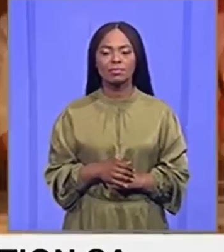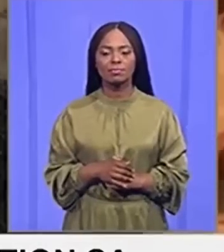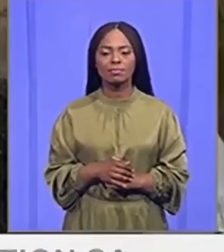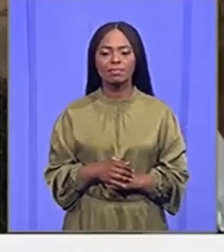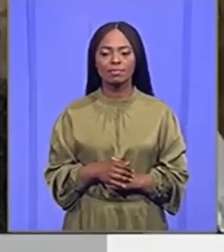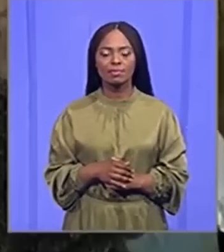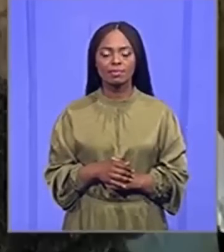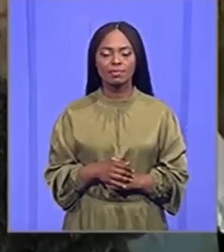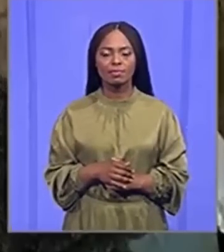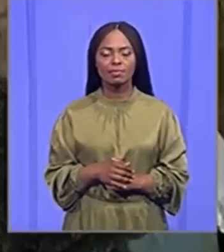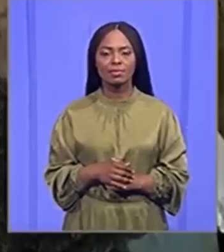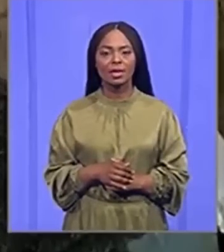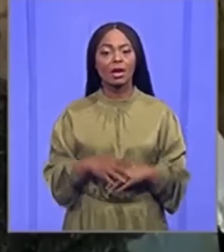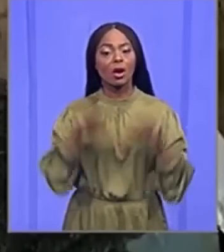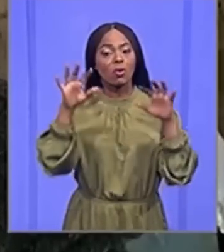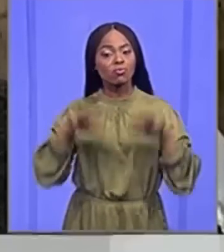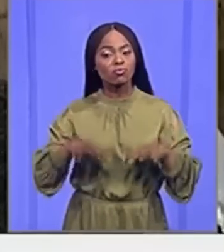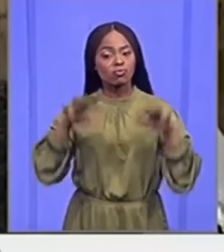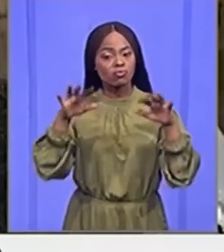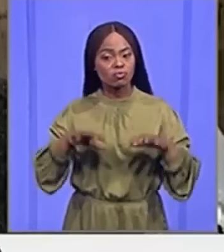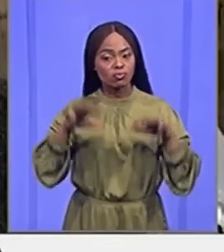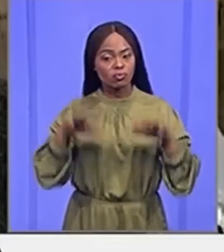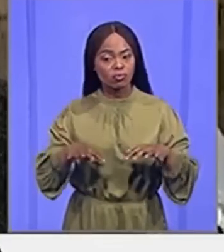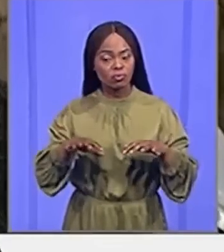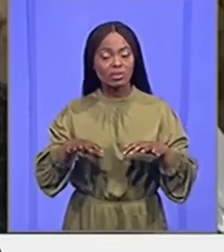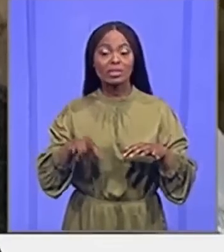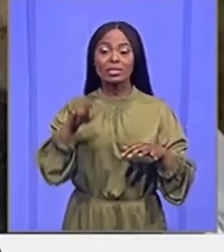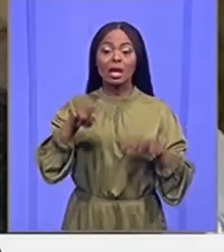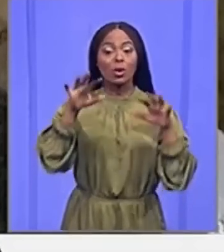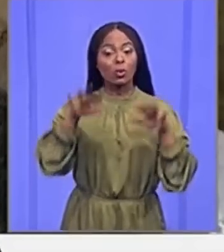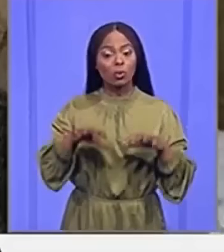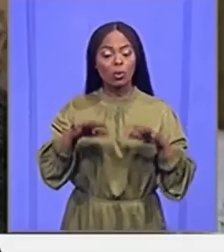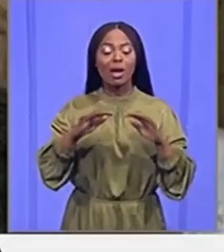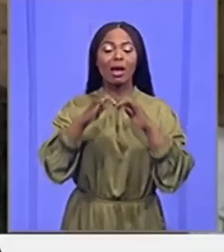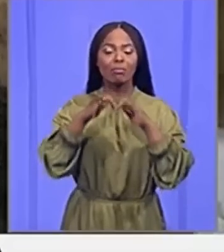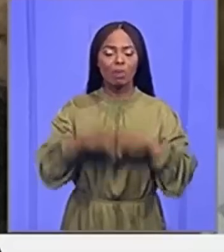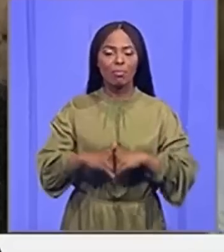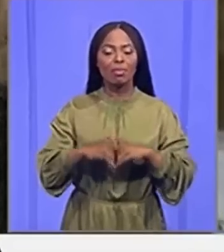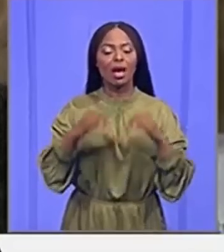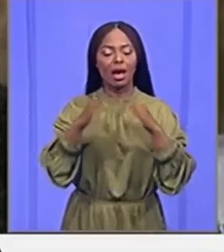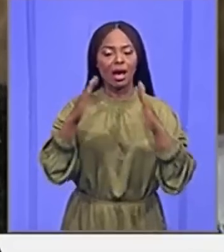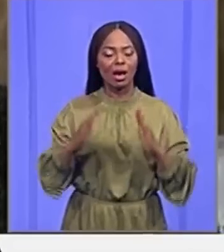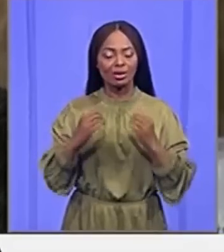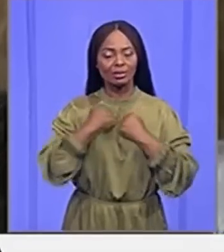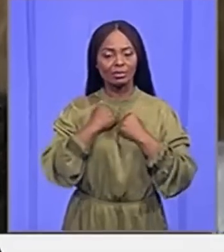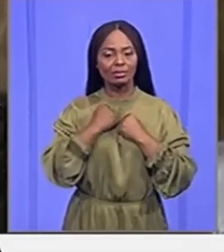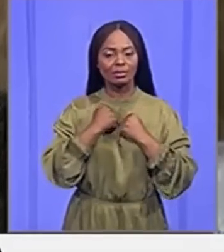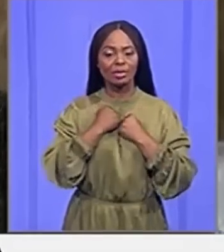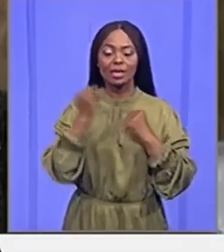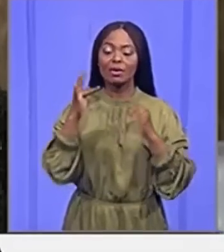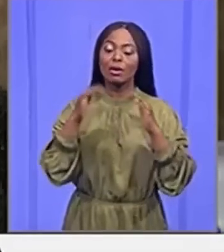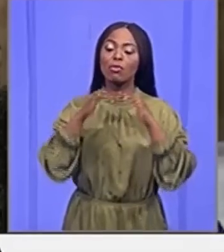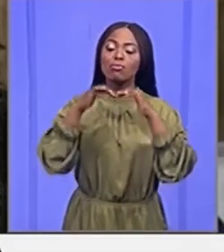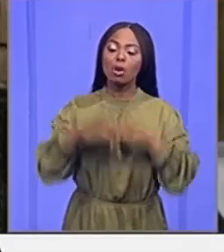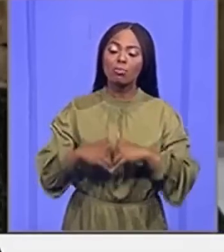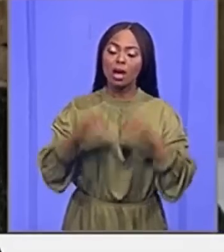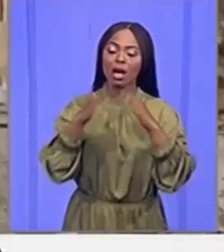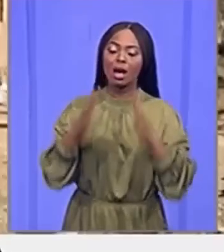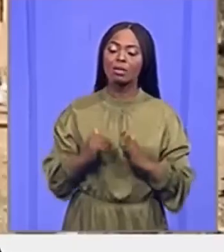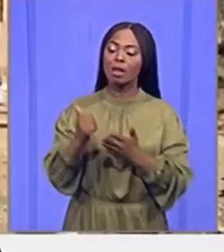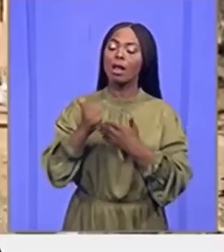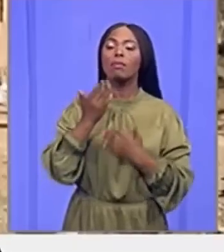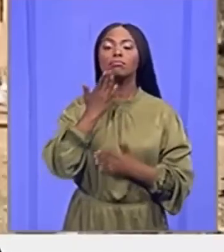Pula ke tsena diatla, pulena e tlola, ene ntlwana e tlola, hape na haiwa, na ke tla ba wa mang.